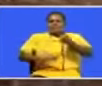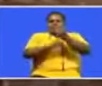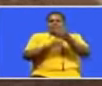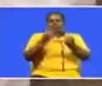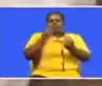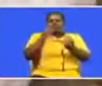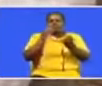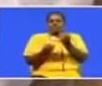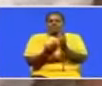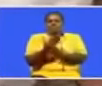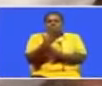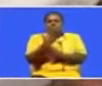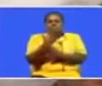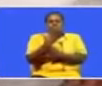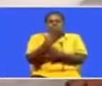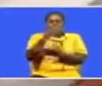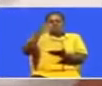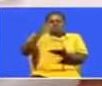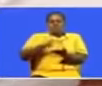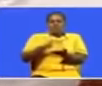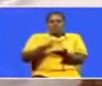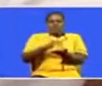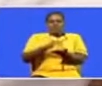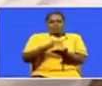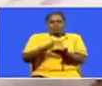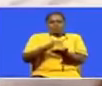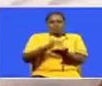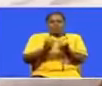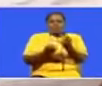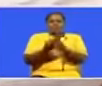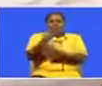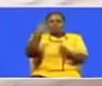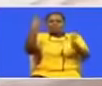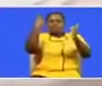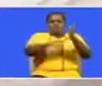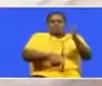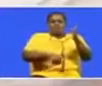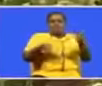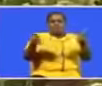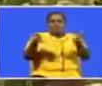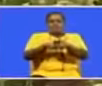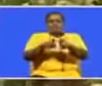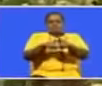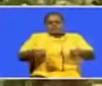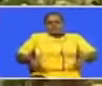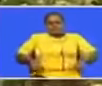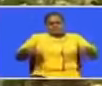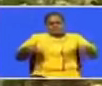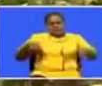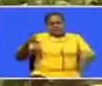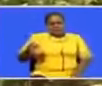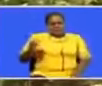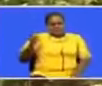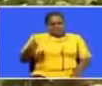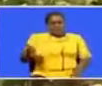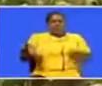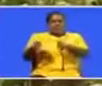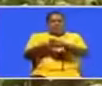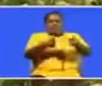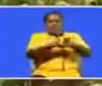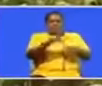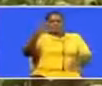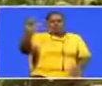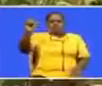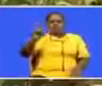food production and help bring down the overall cost of production and with it the rising cost of living. Meanwhile, the cabinet